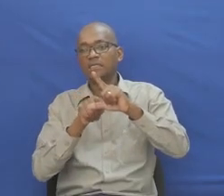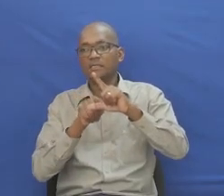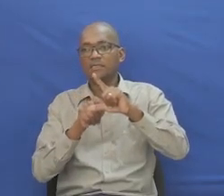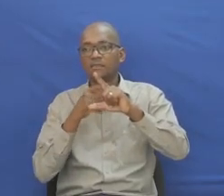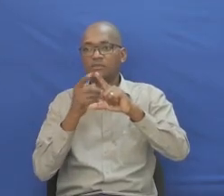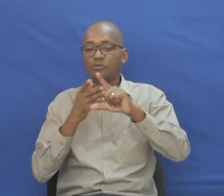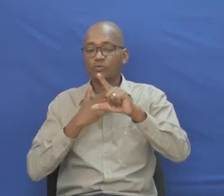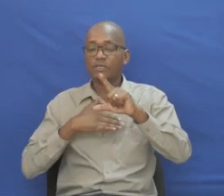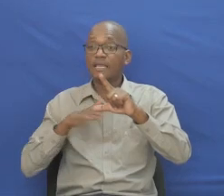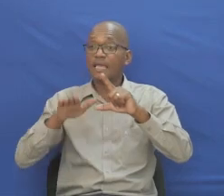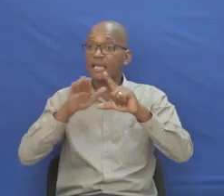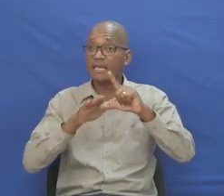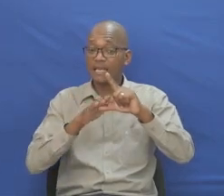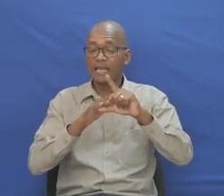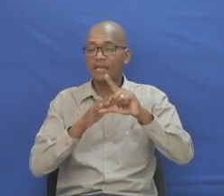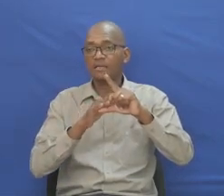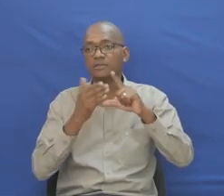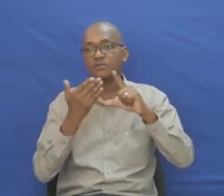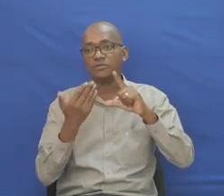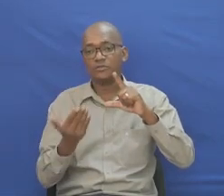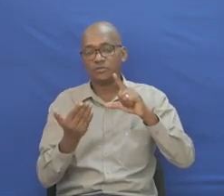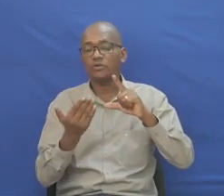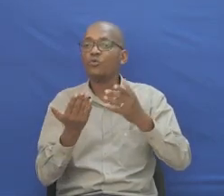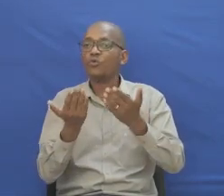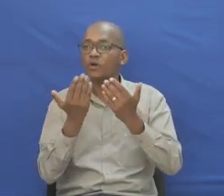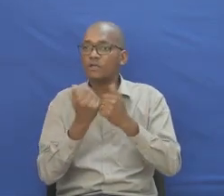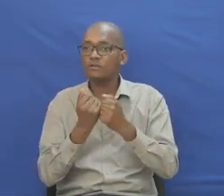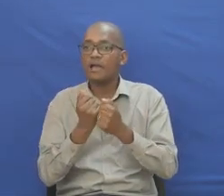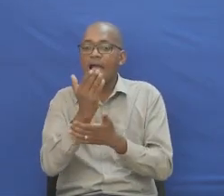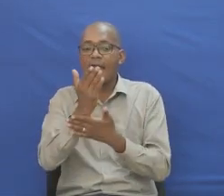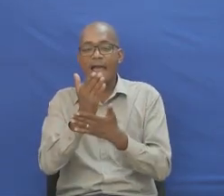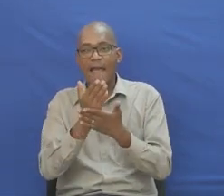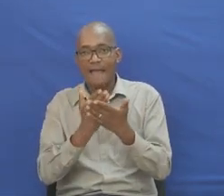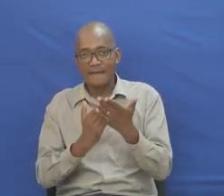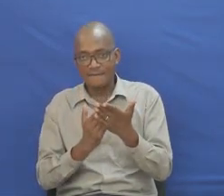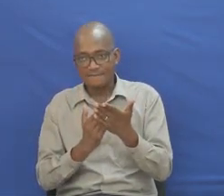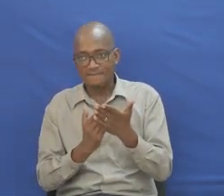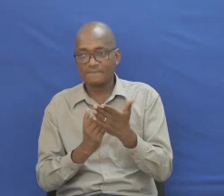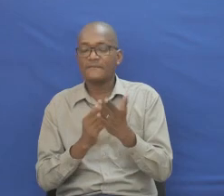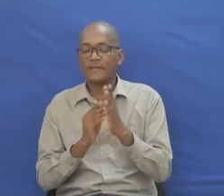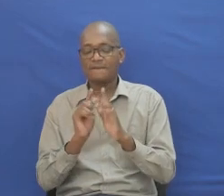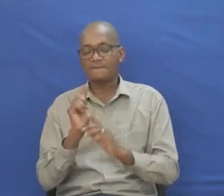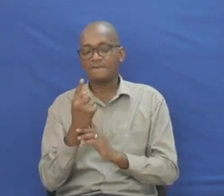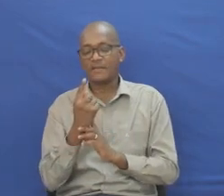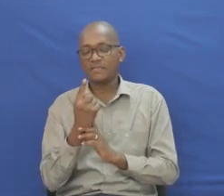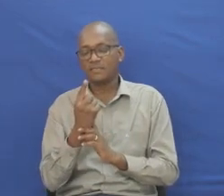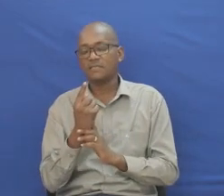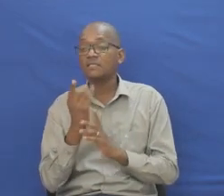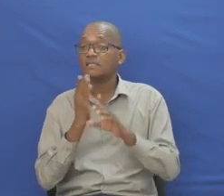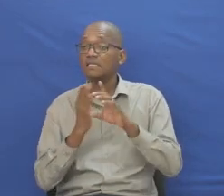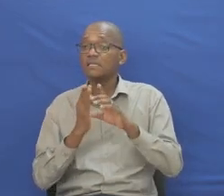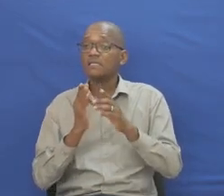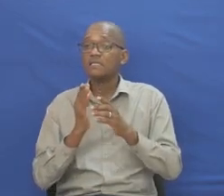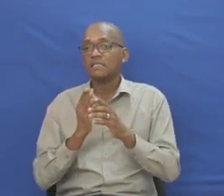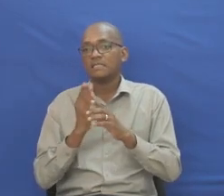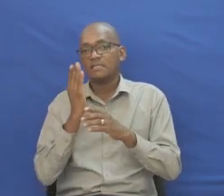to take a half multiplied by the first side. The first side is side A, multiplied by